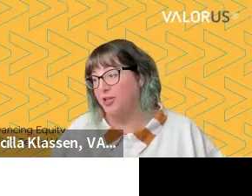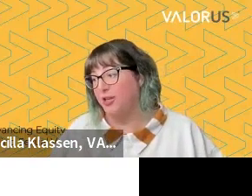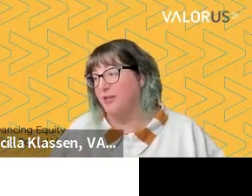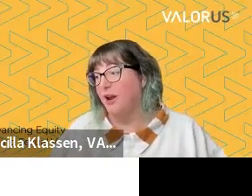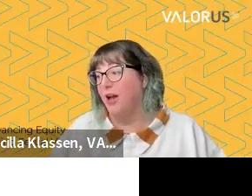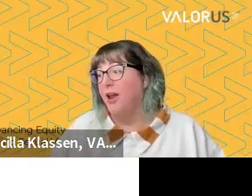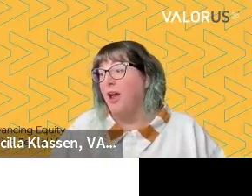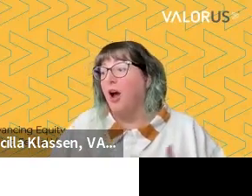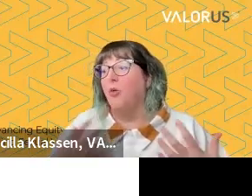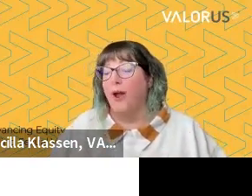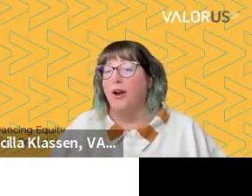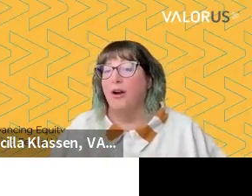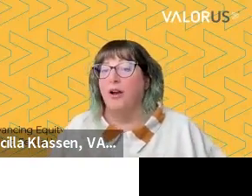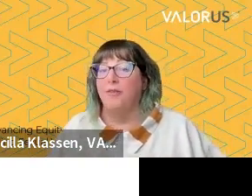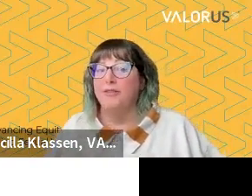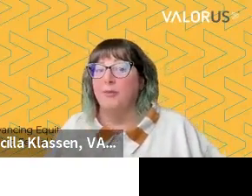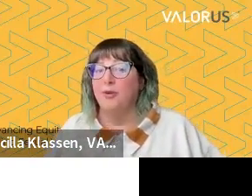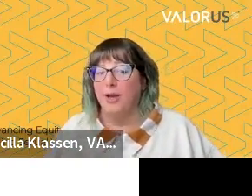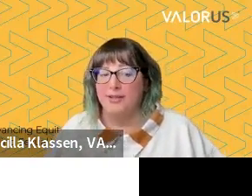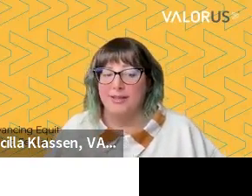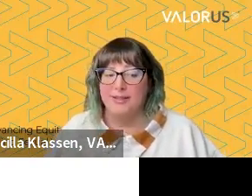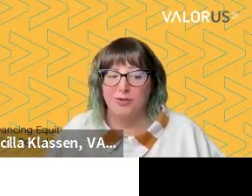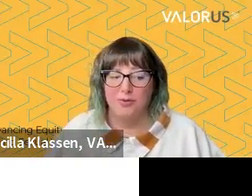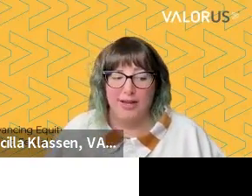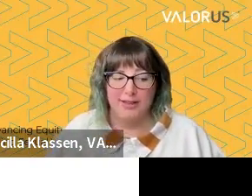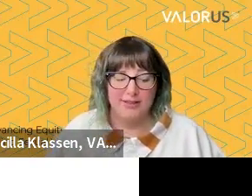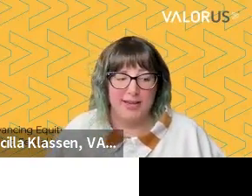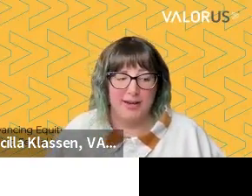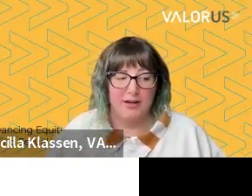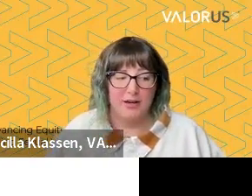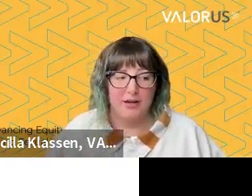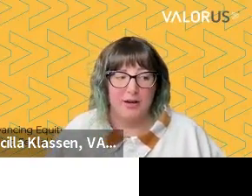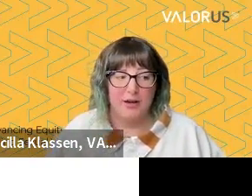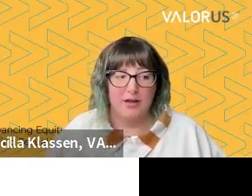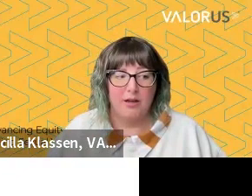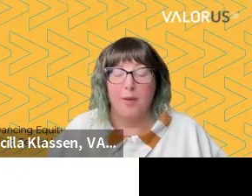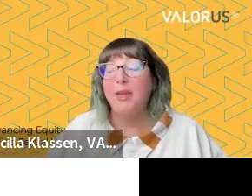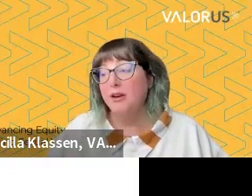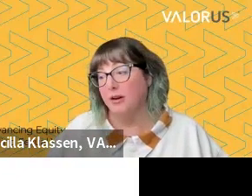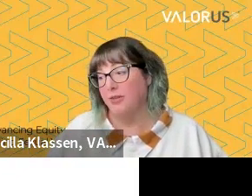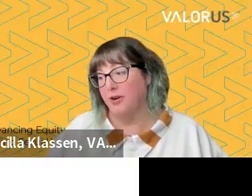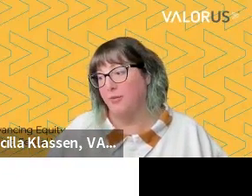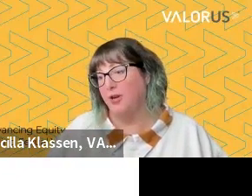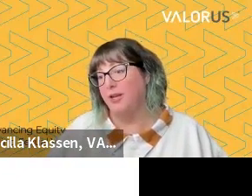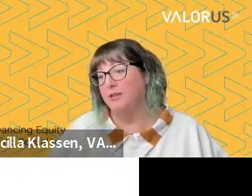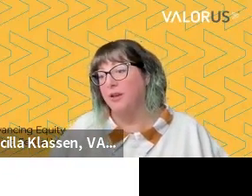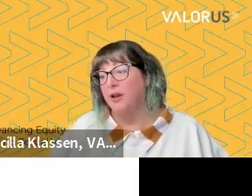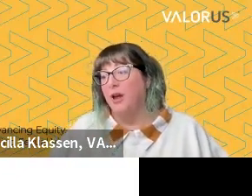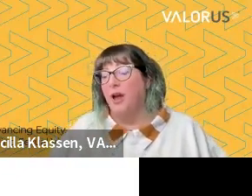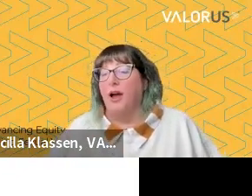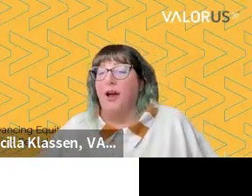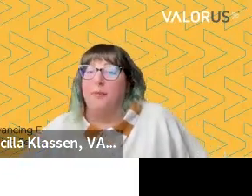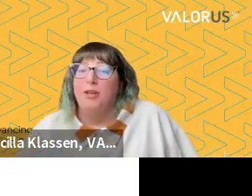prevention strategies. They're not aware of some of the ways that sexual violence can appear in their